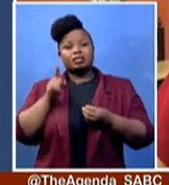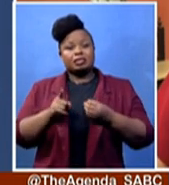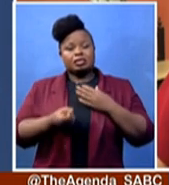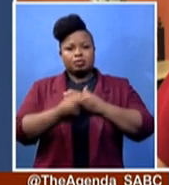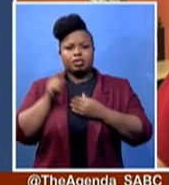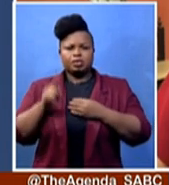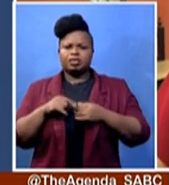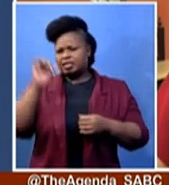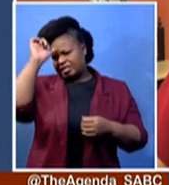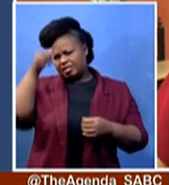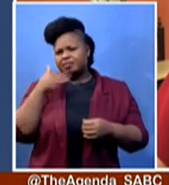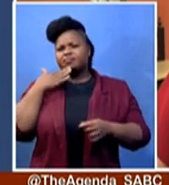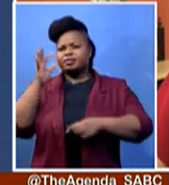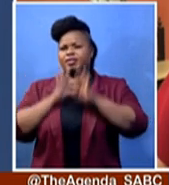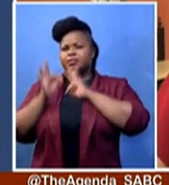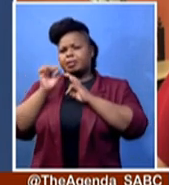that.